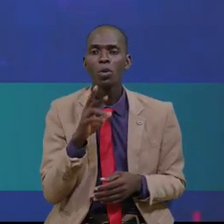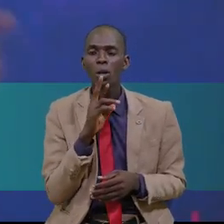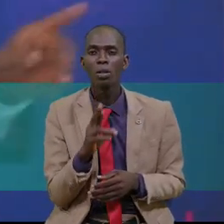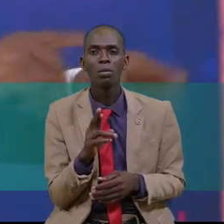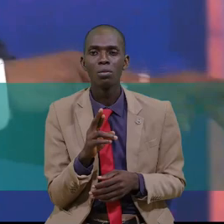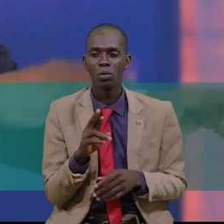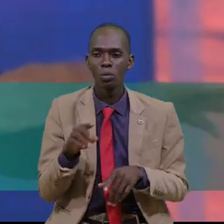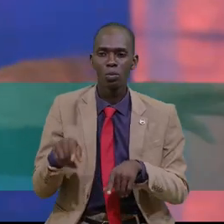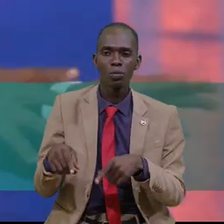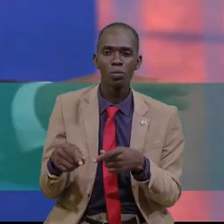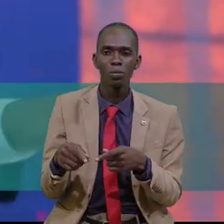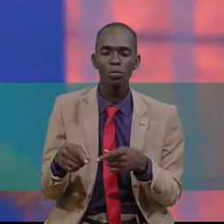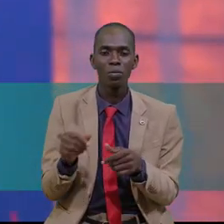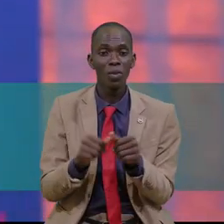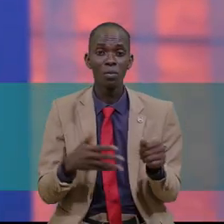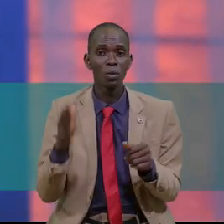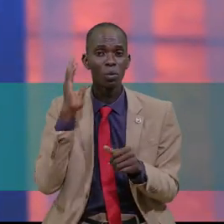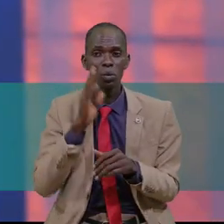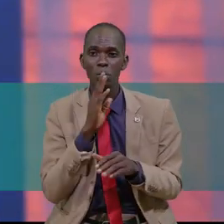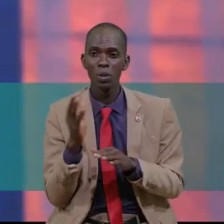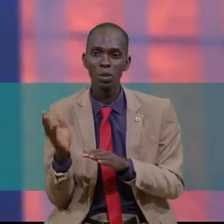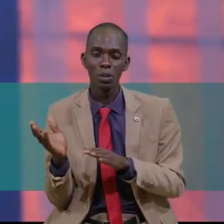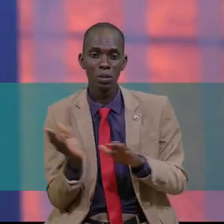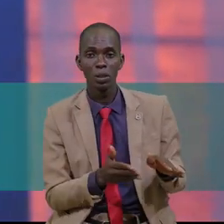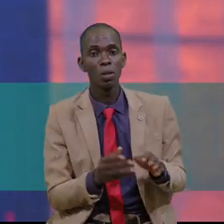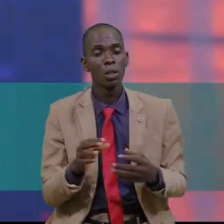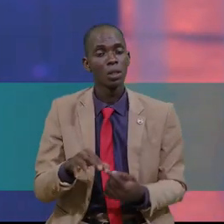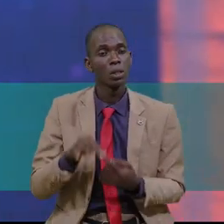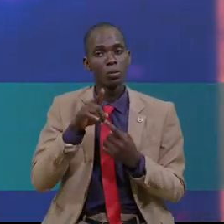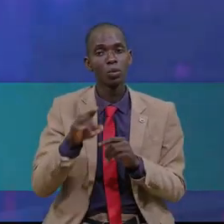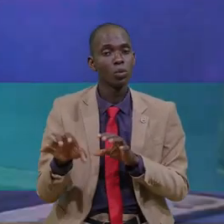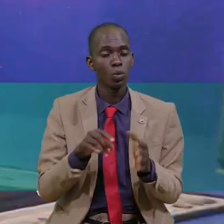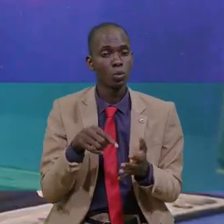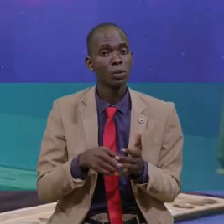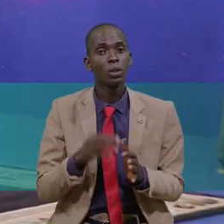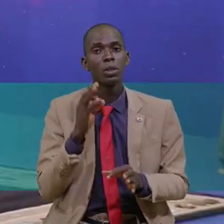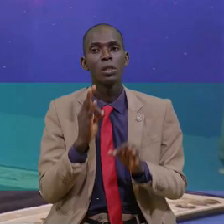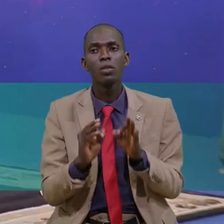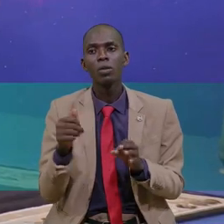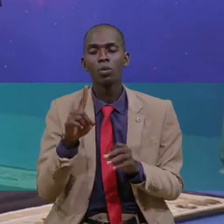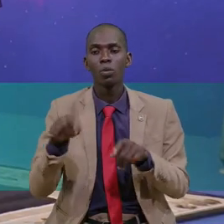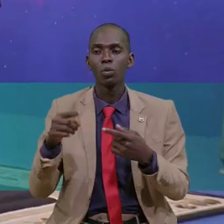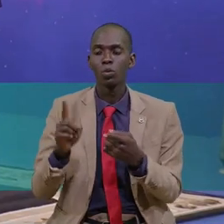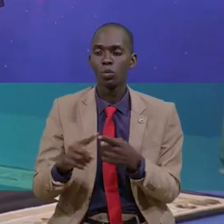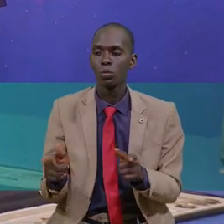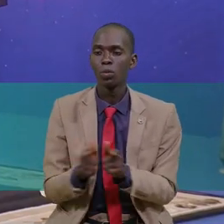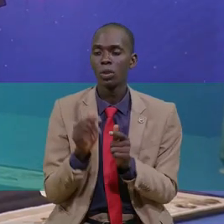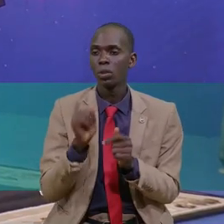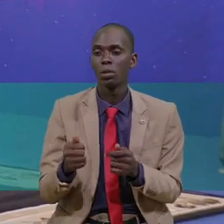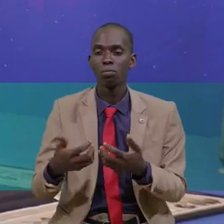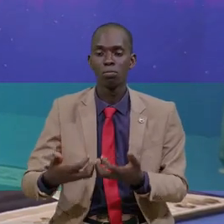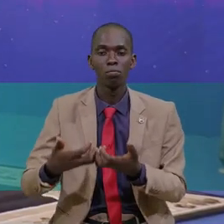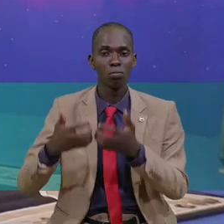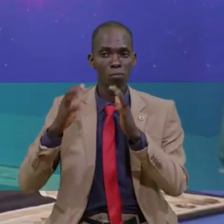be suspended except you do this. When anybody goes to an engineer, he wants to build a house